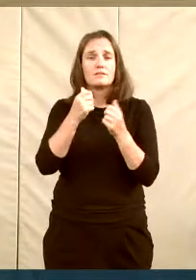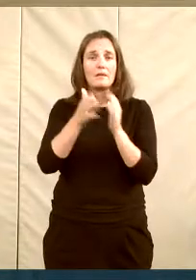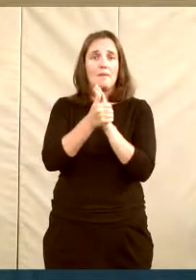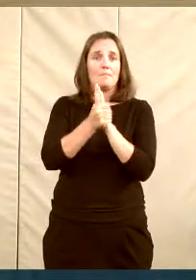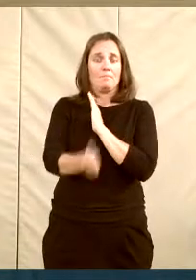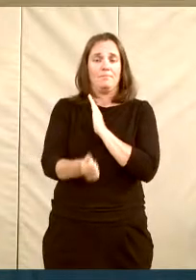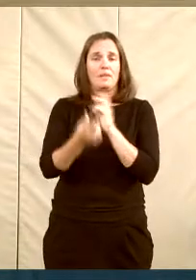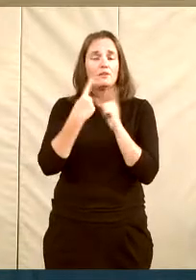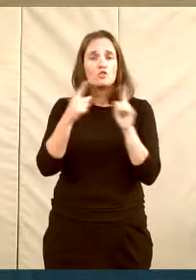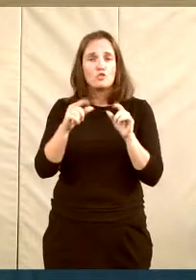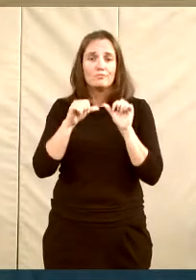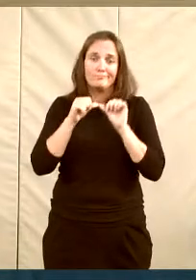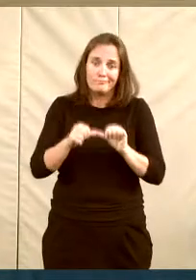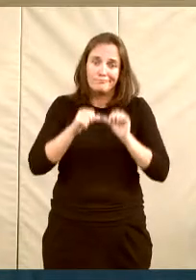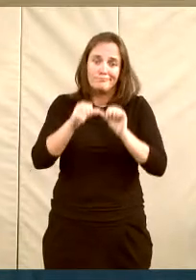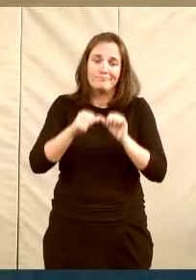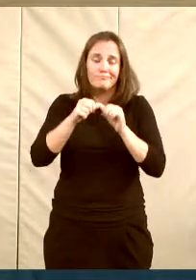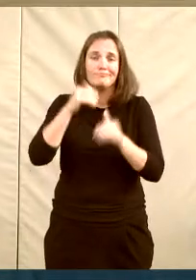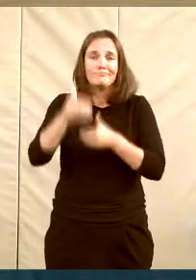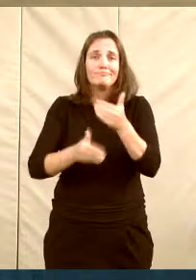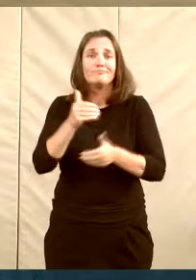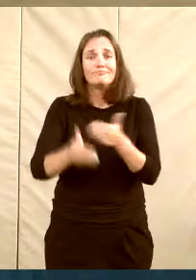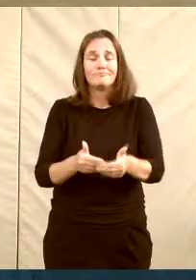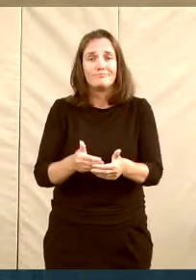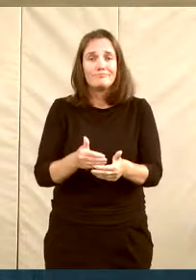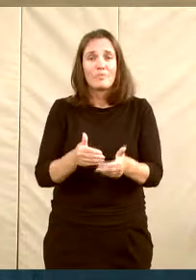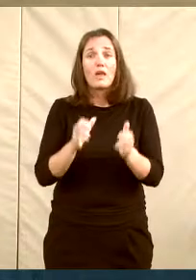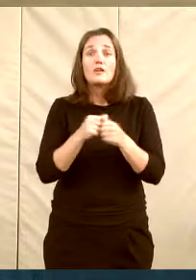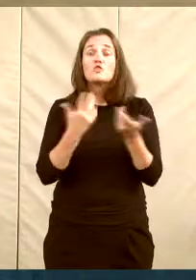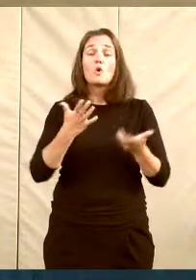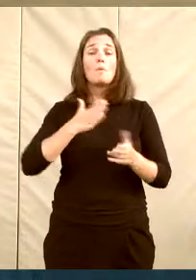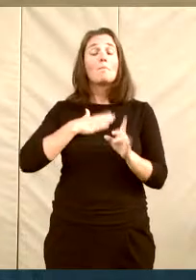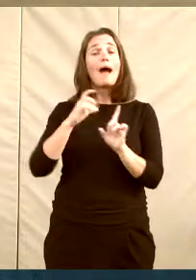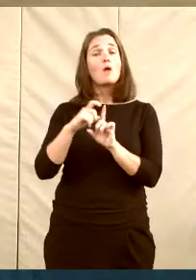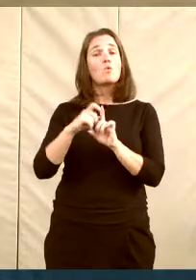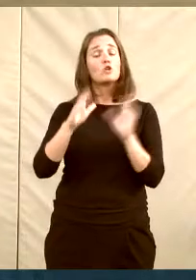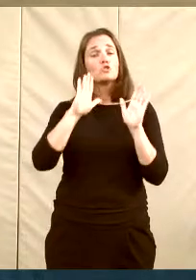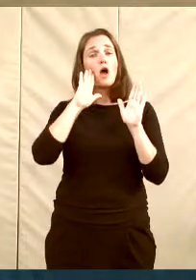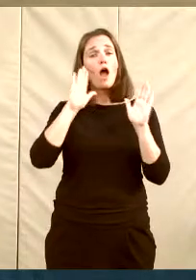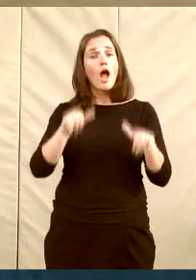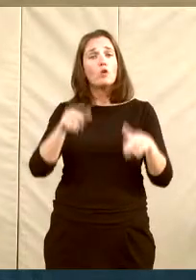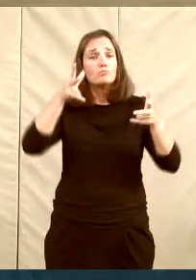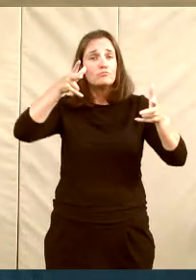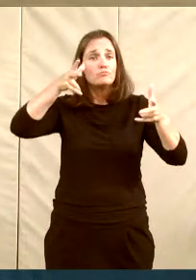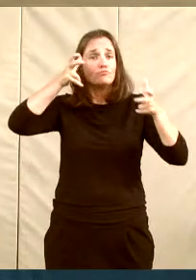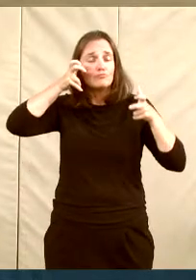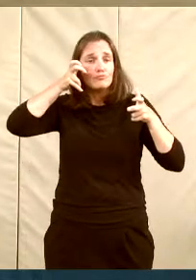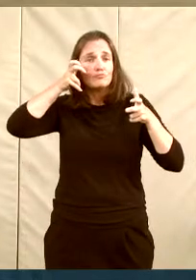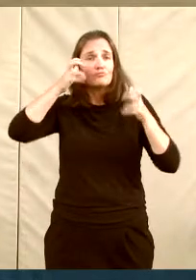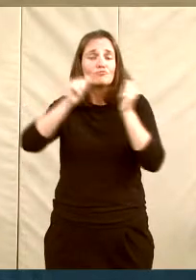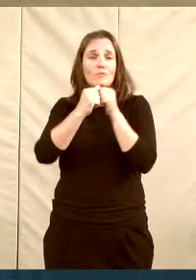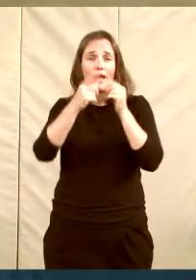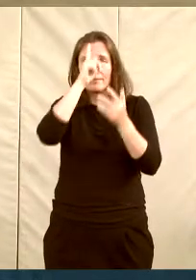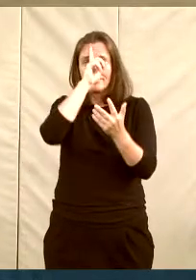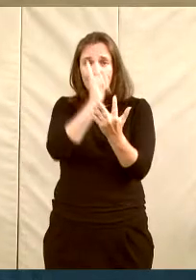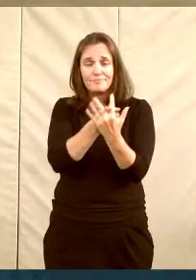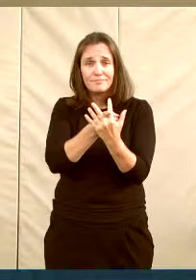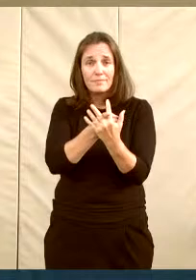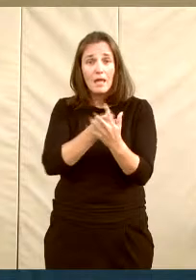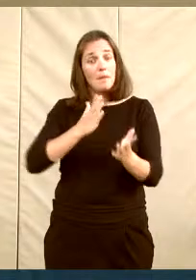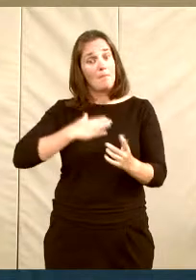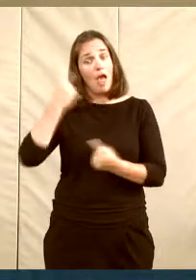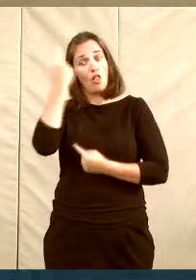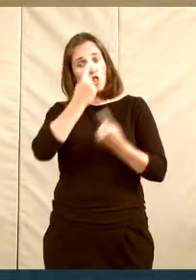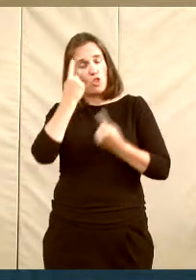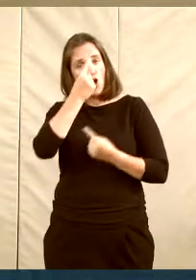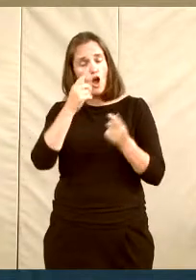forward, and we have. So to my words that I hope will be received evergreen and vulnerable, to my thoughts that